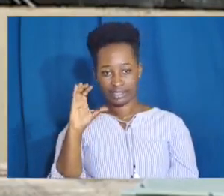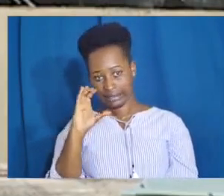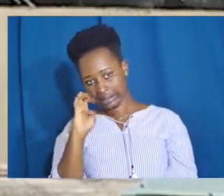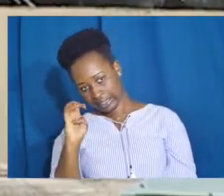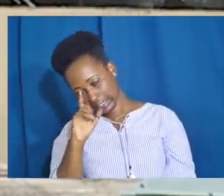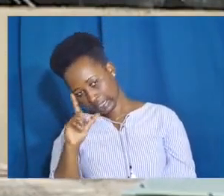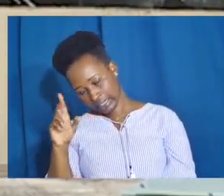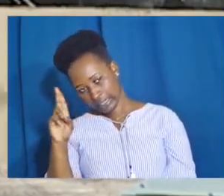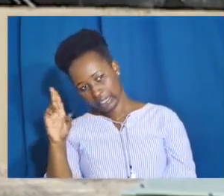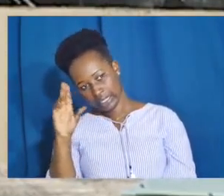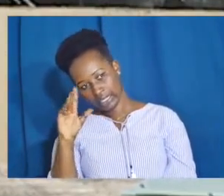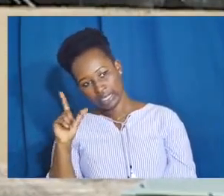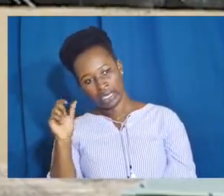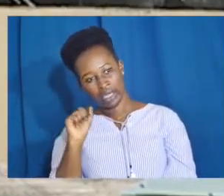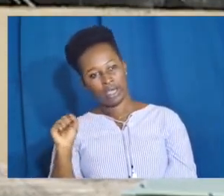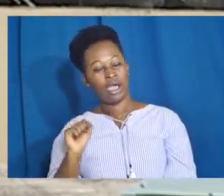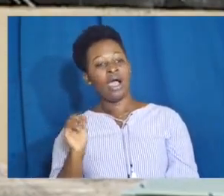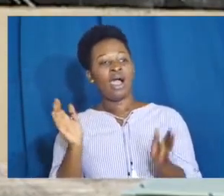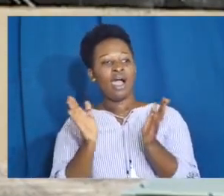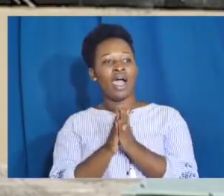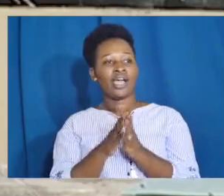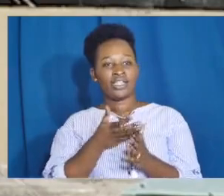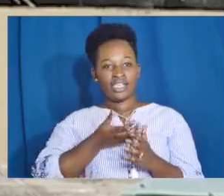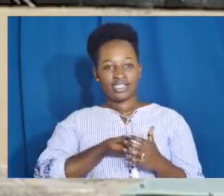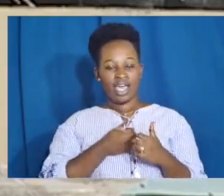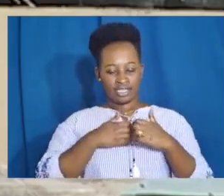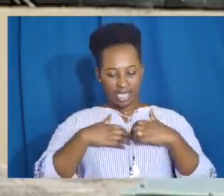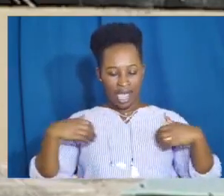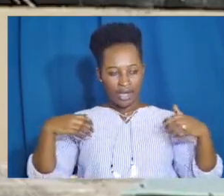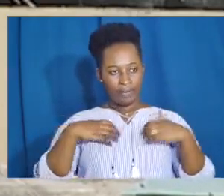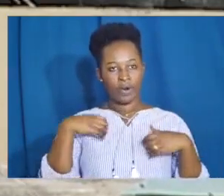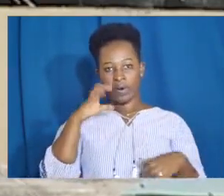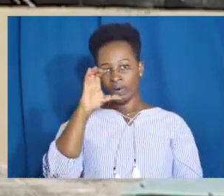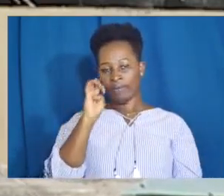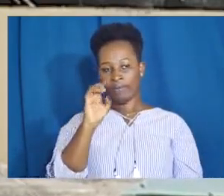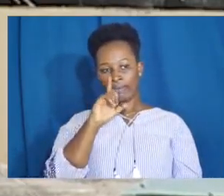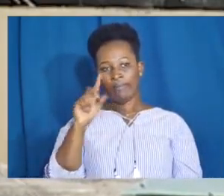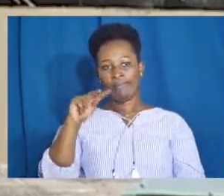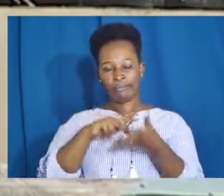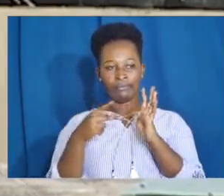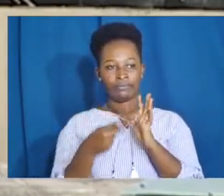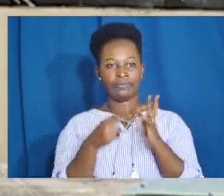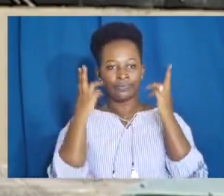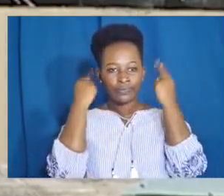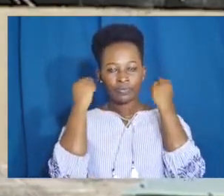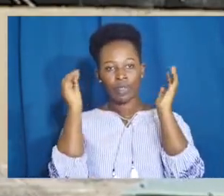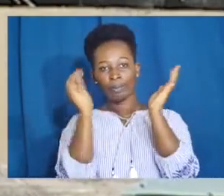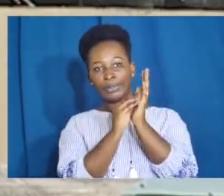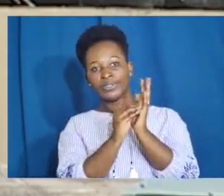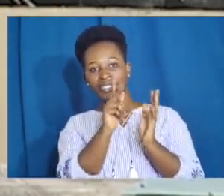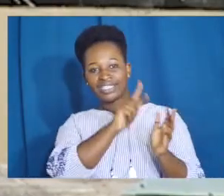wall, that indicates that it has animal cell. meaning rabbit belongs